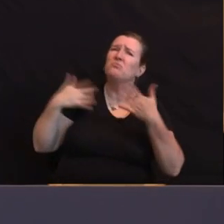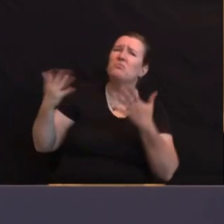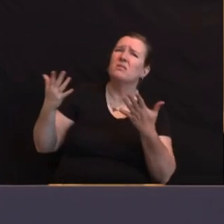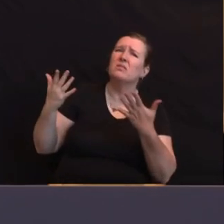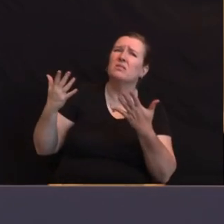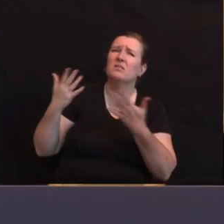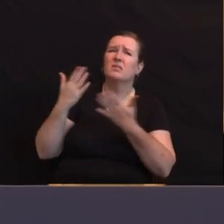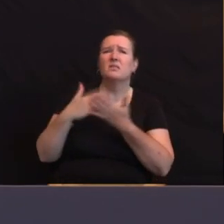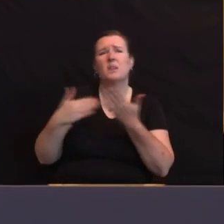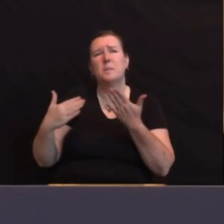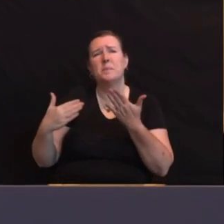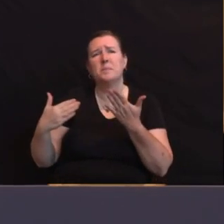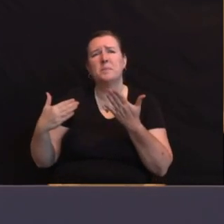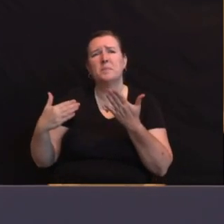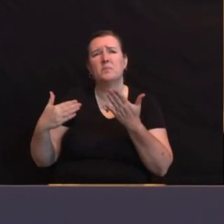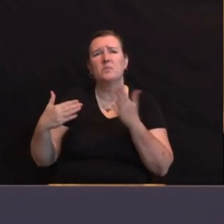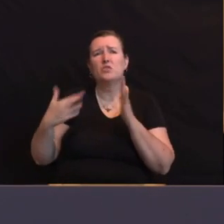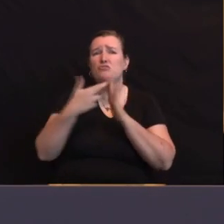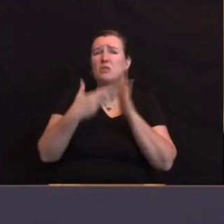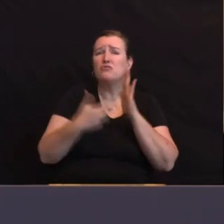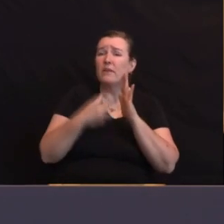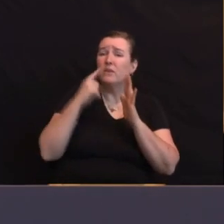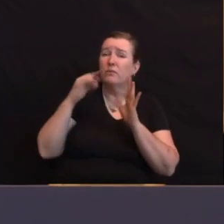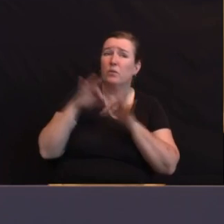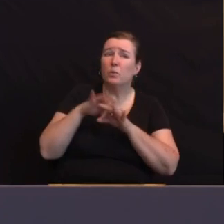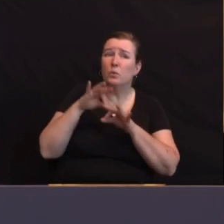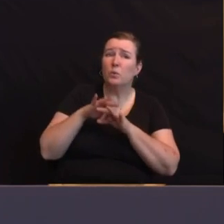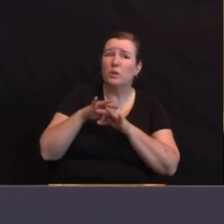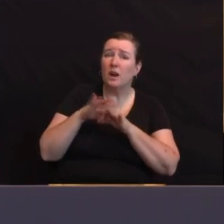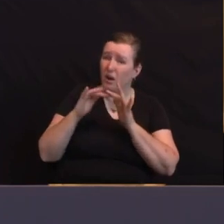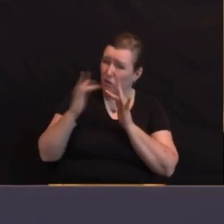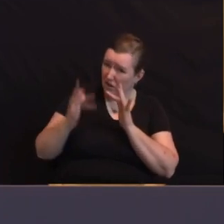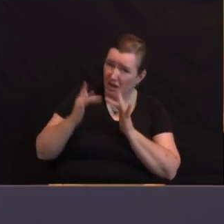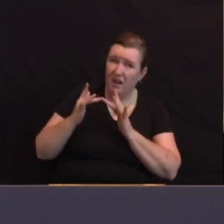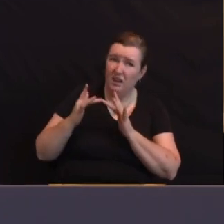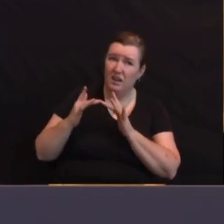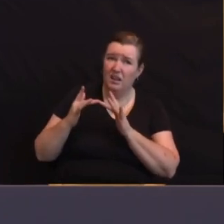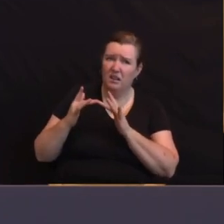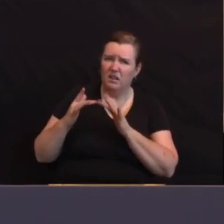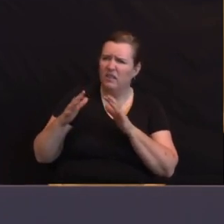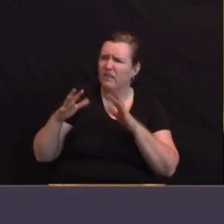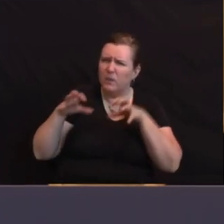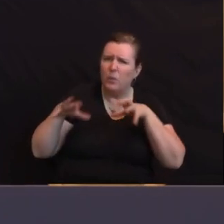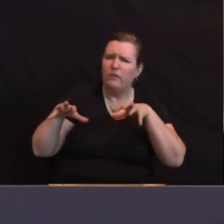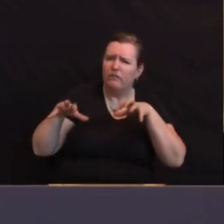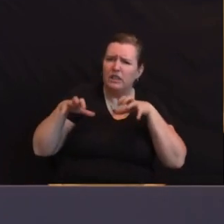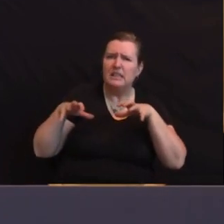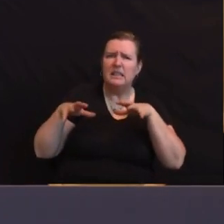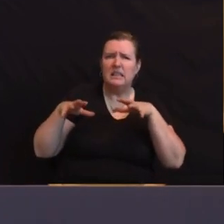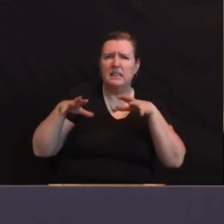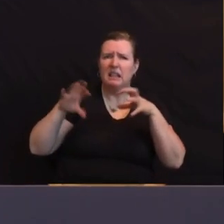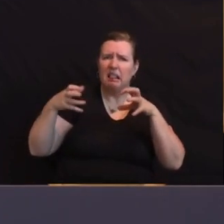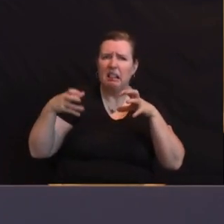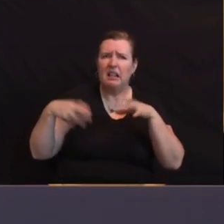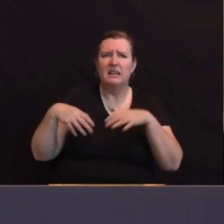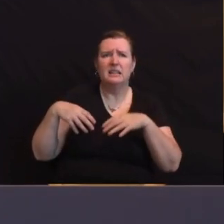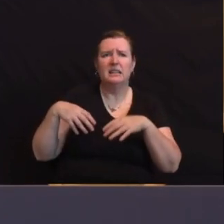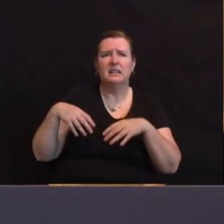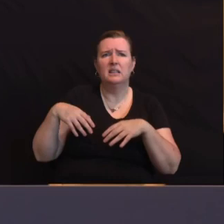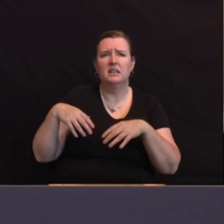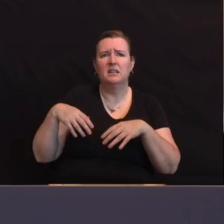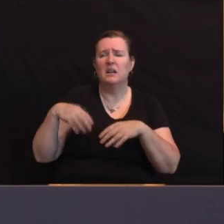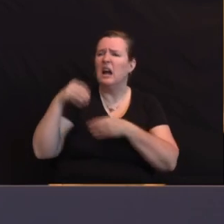vote online are either encountering a frozen website or an internal error message. I wonder if you're aware of that problem and what's being done to